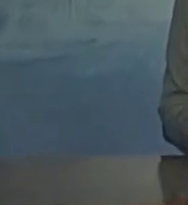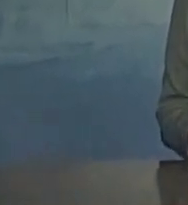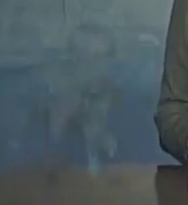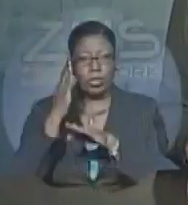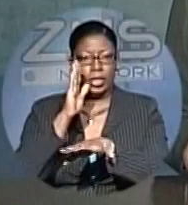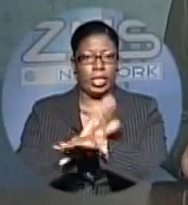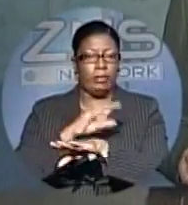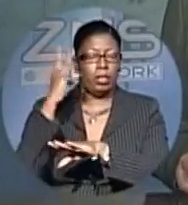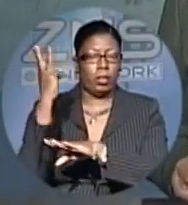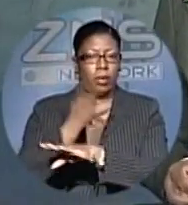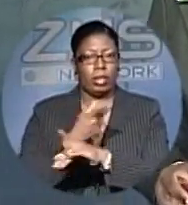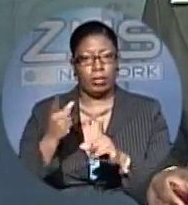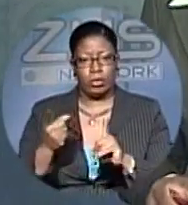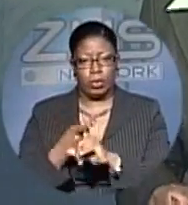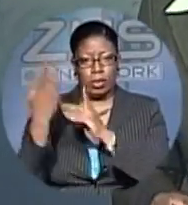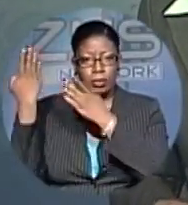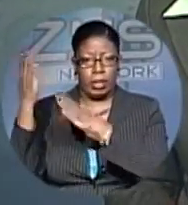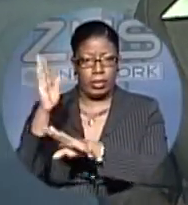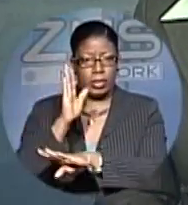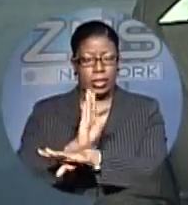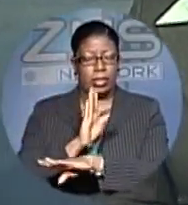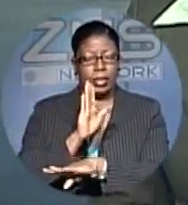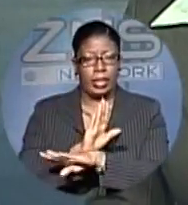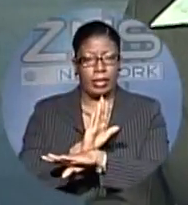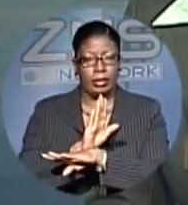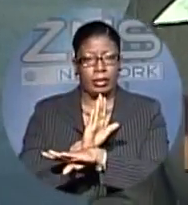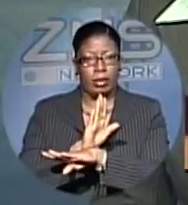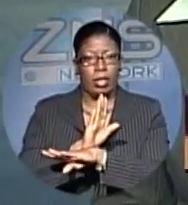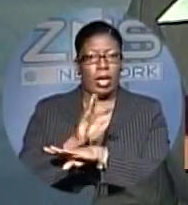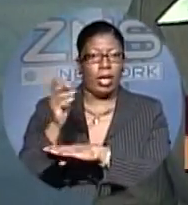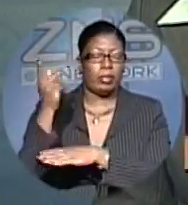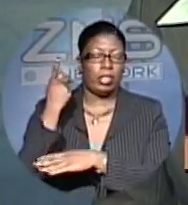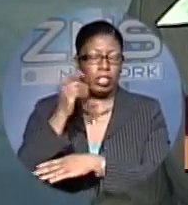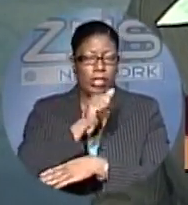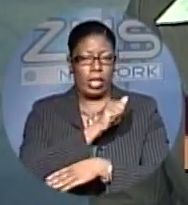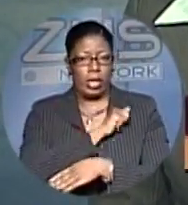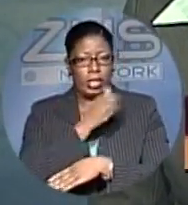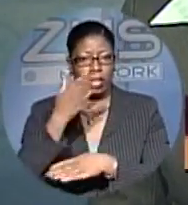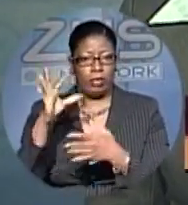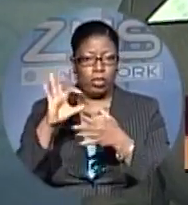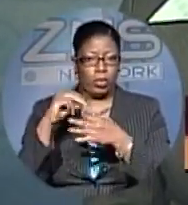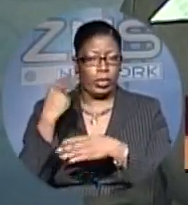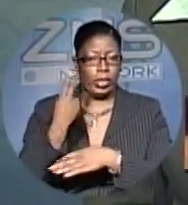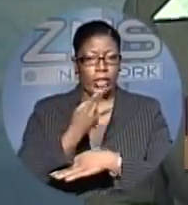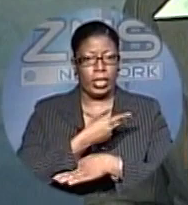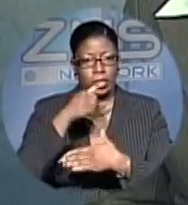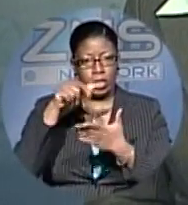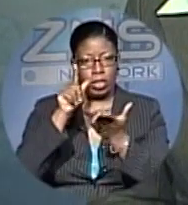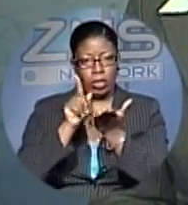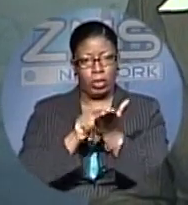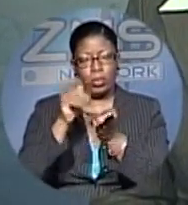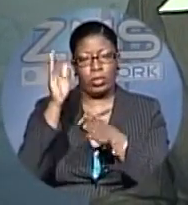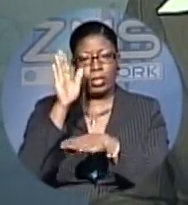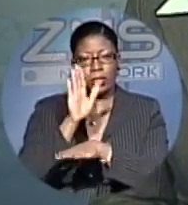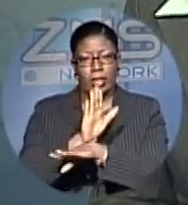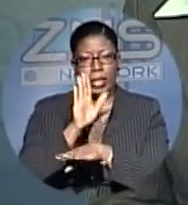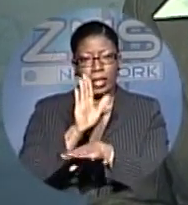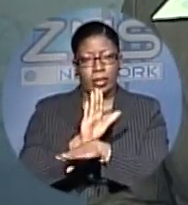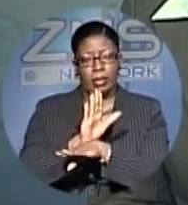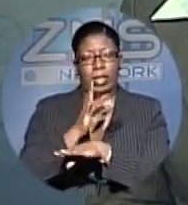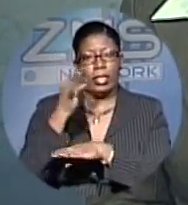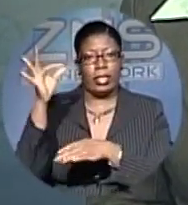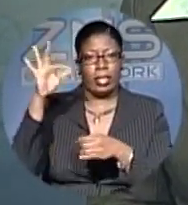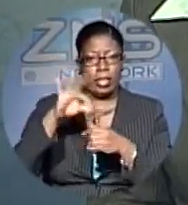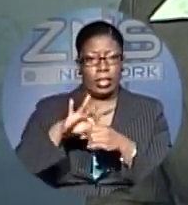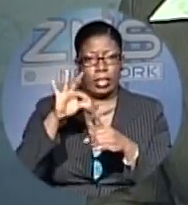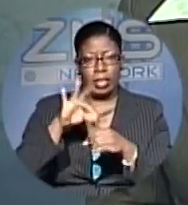Good evening and welcome to The Bahamas Tonight, the National Report. I'm Keishla Adderley. Thanks for joining us. Topping the news tonight, the election